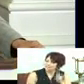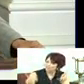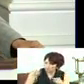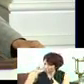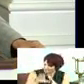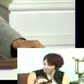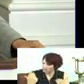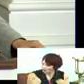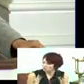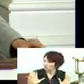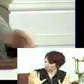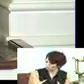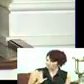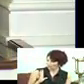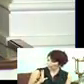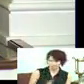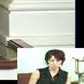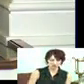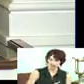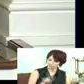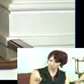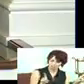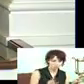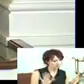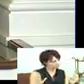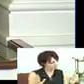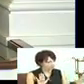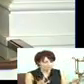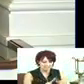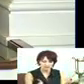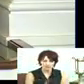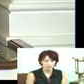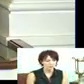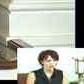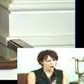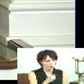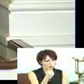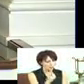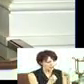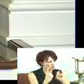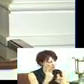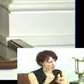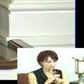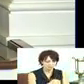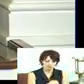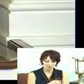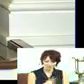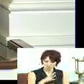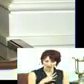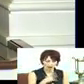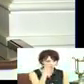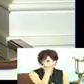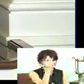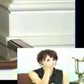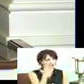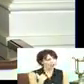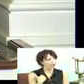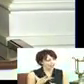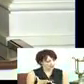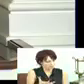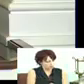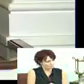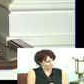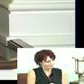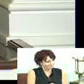own. And you can live with the questions because you are secure in your awareness